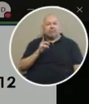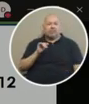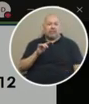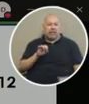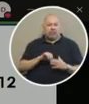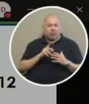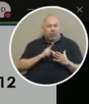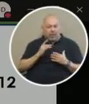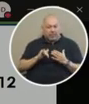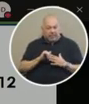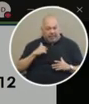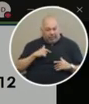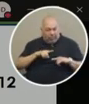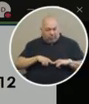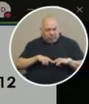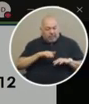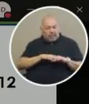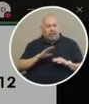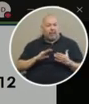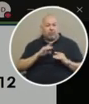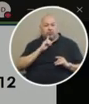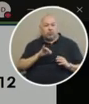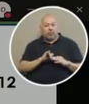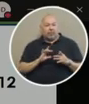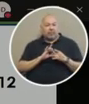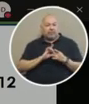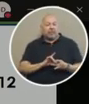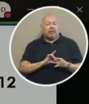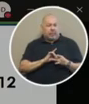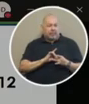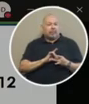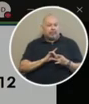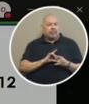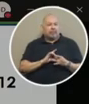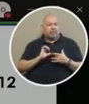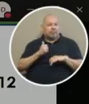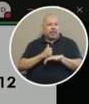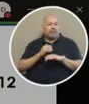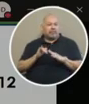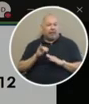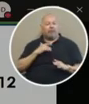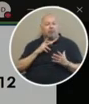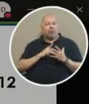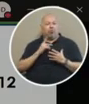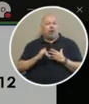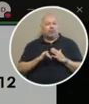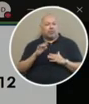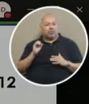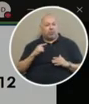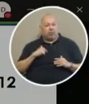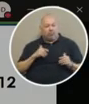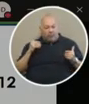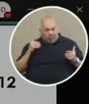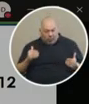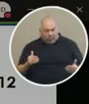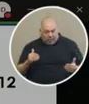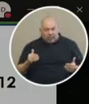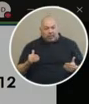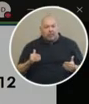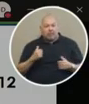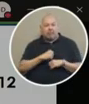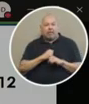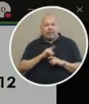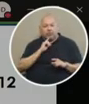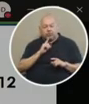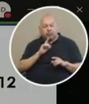life projects that are pending, that are still in the design or pre-design phases of our projects. And so as we move forward and looking